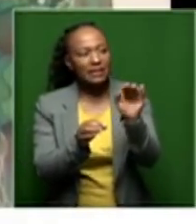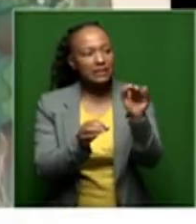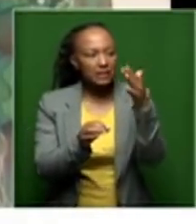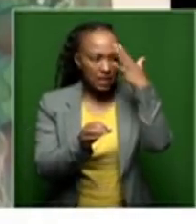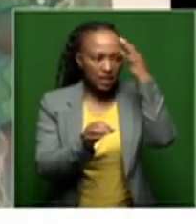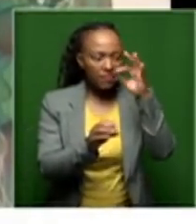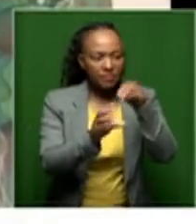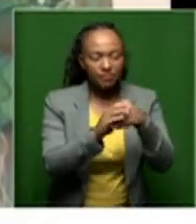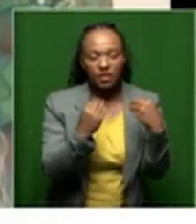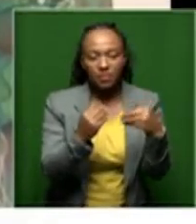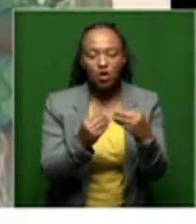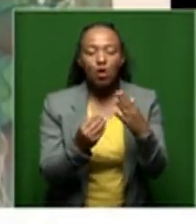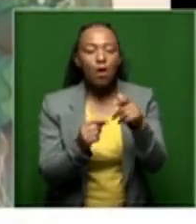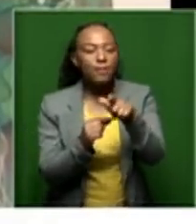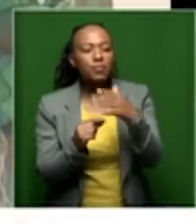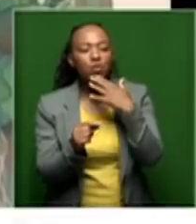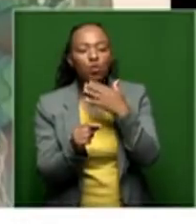people resigning on the eve of,